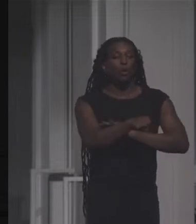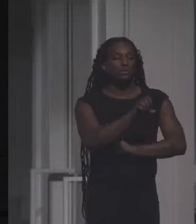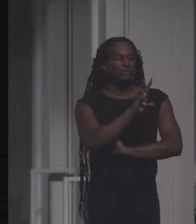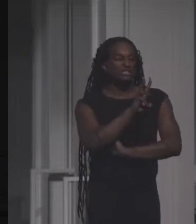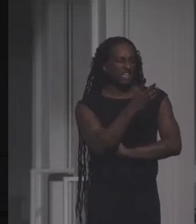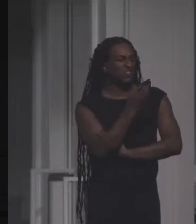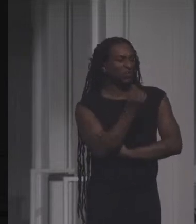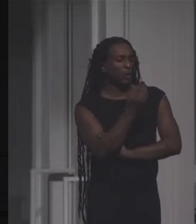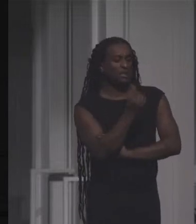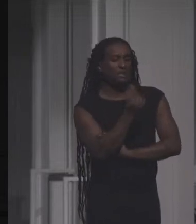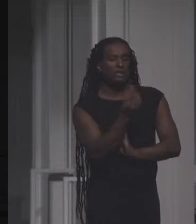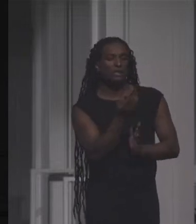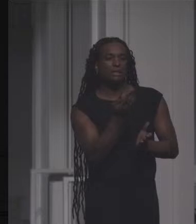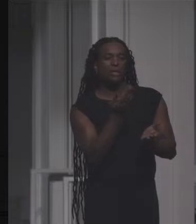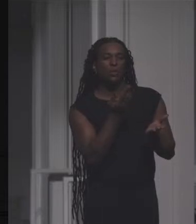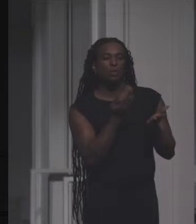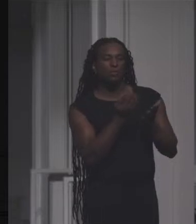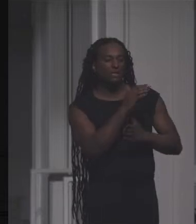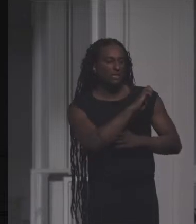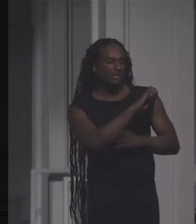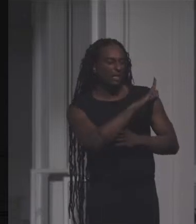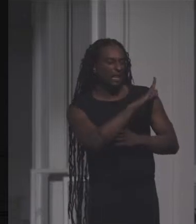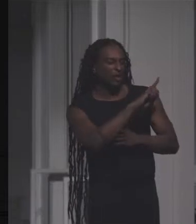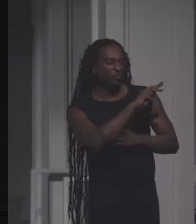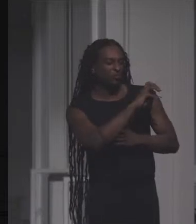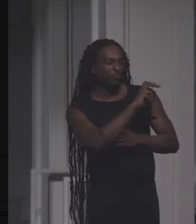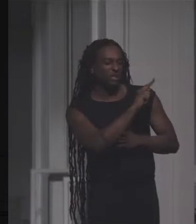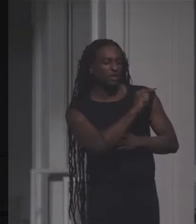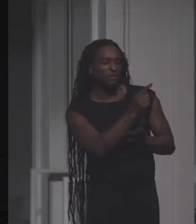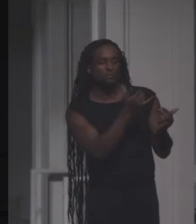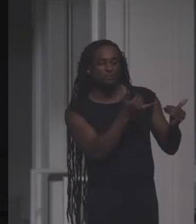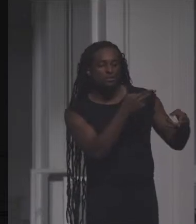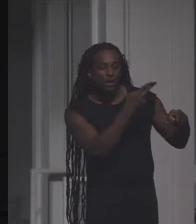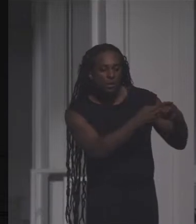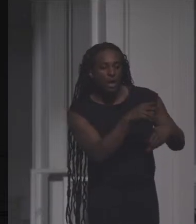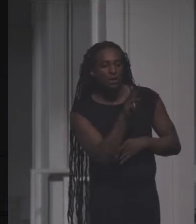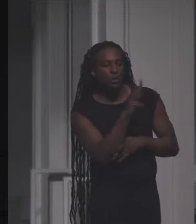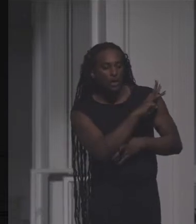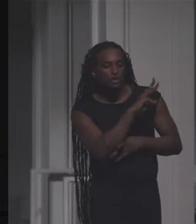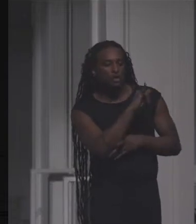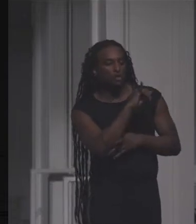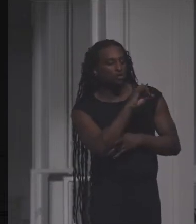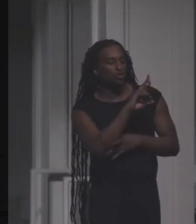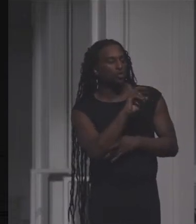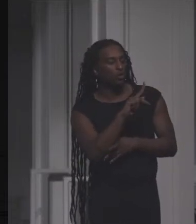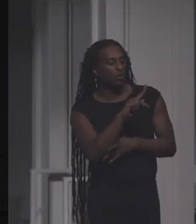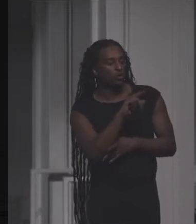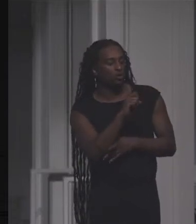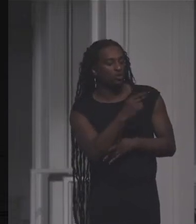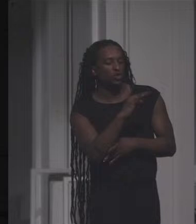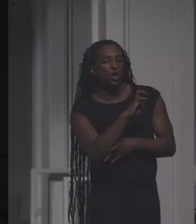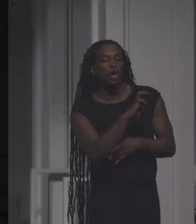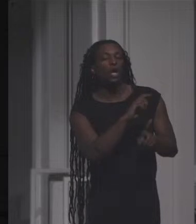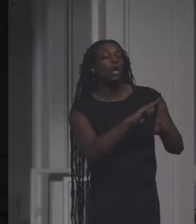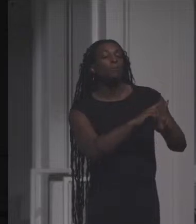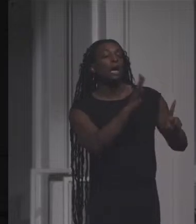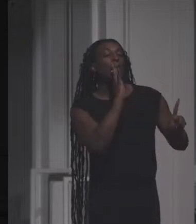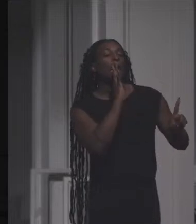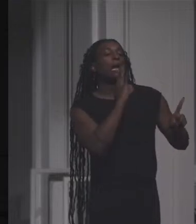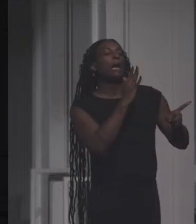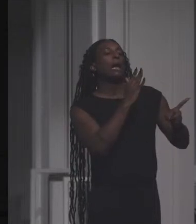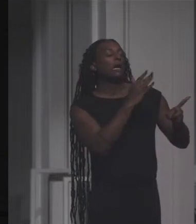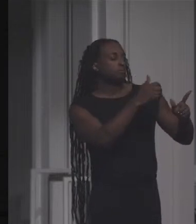probably in Elmet, which is now what's called West Yorkshire, but was then part of the pre-Christian